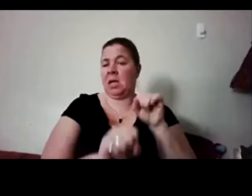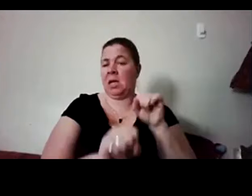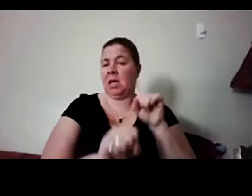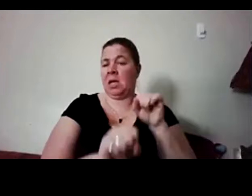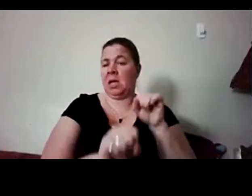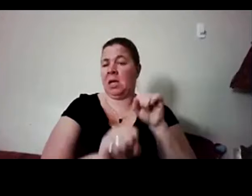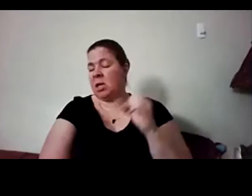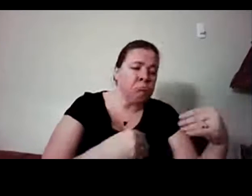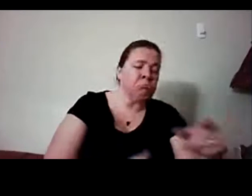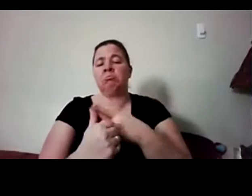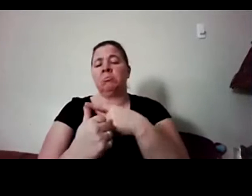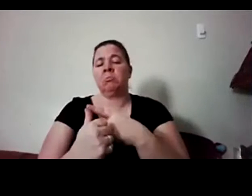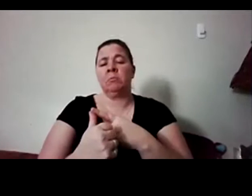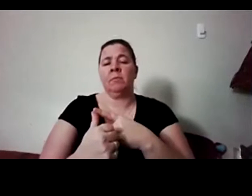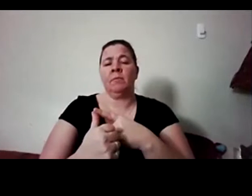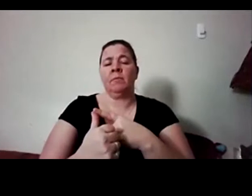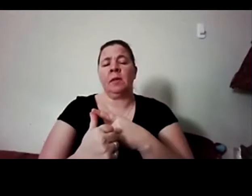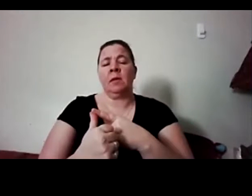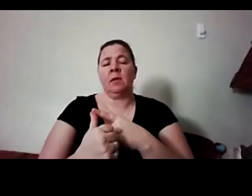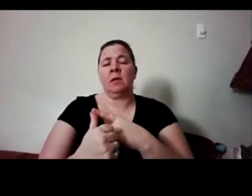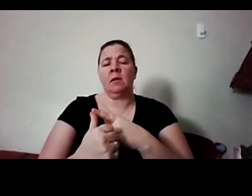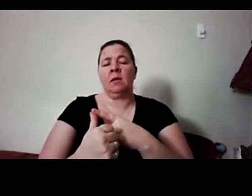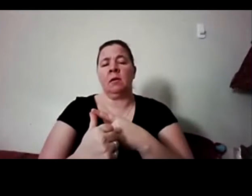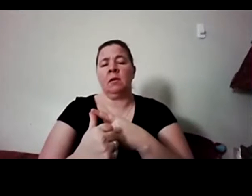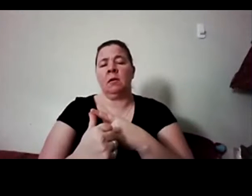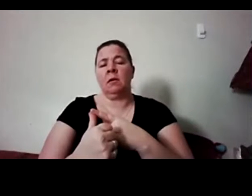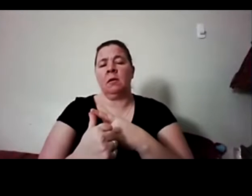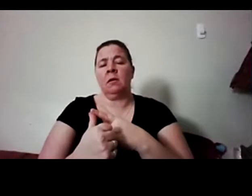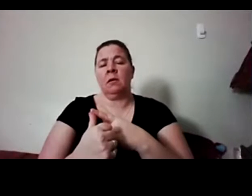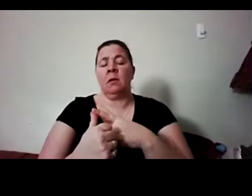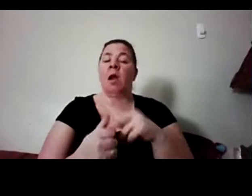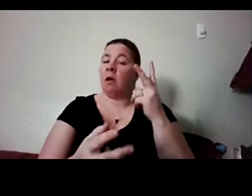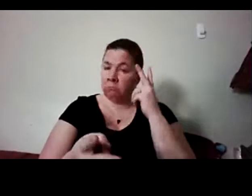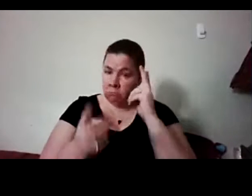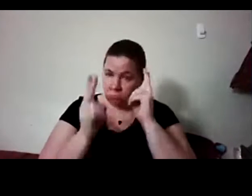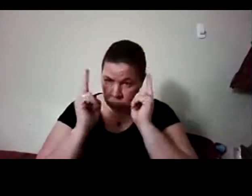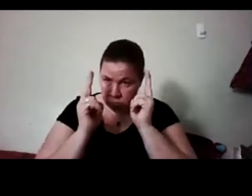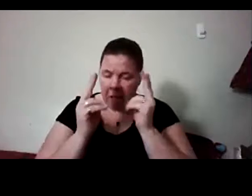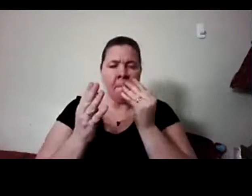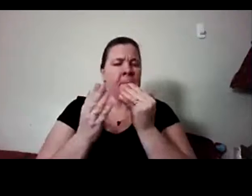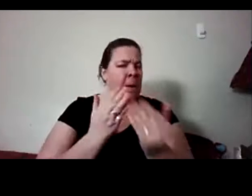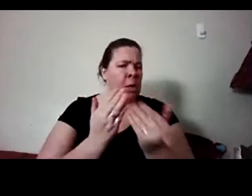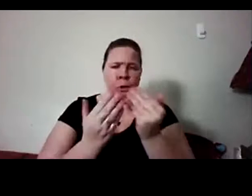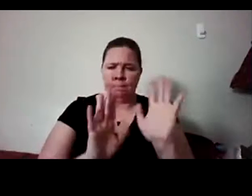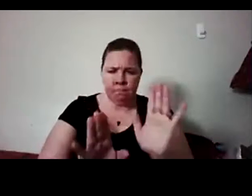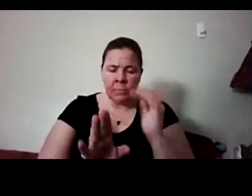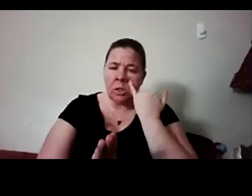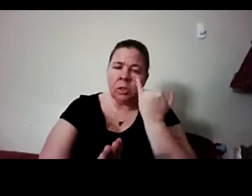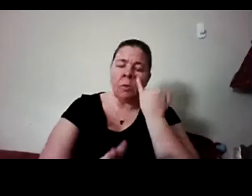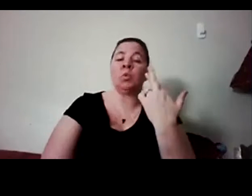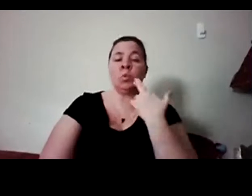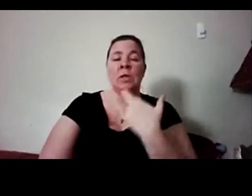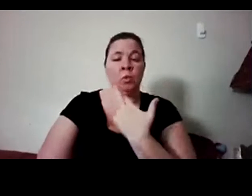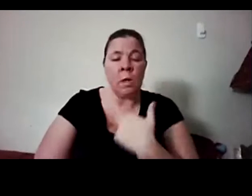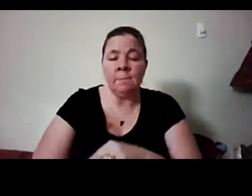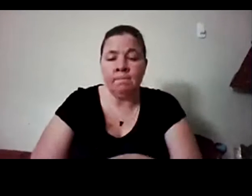It could be a barber shop, a hair salon. It doesn't matter. But let's just say it's a restaurant. You